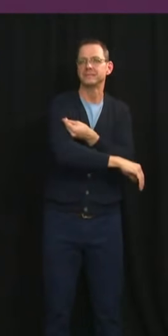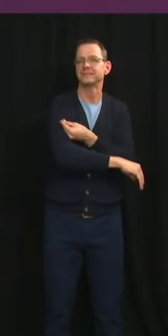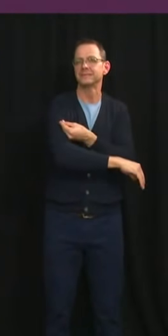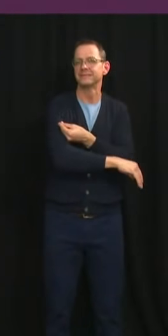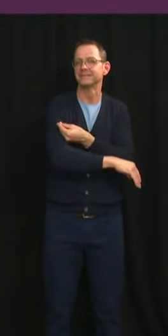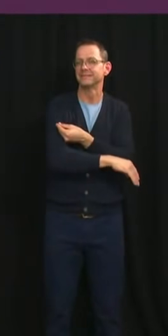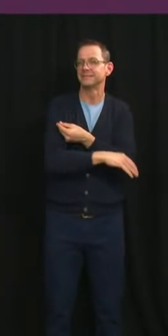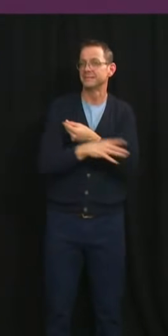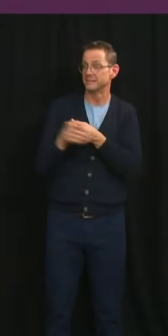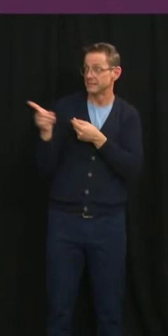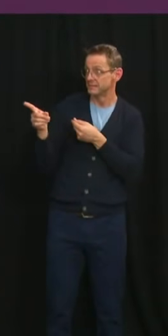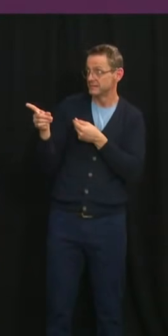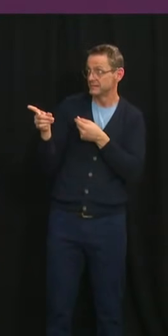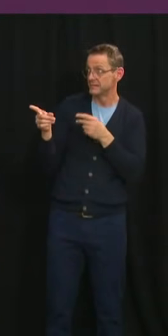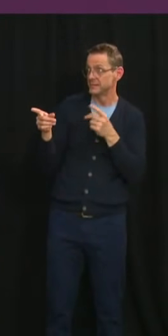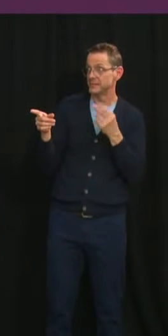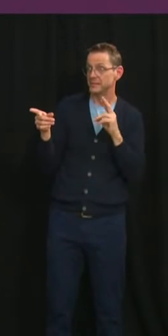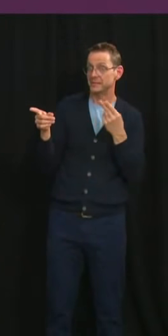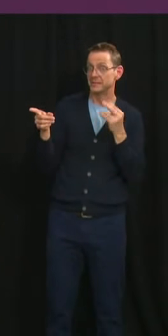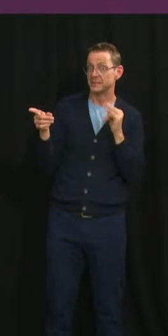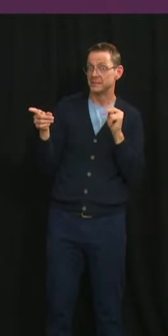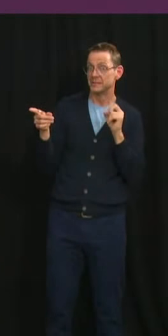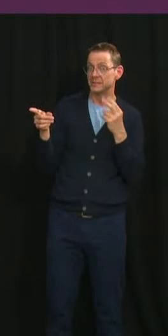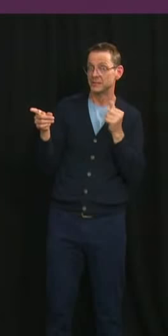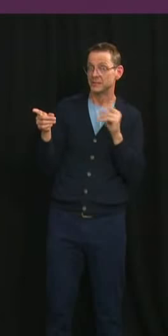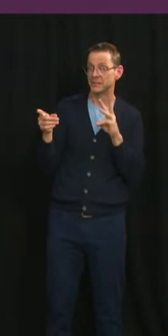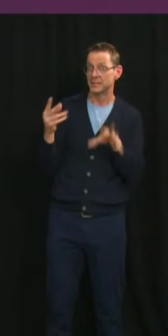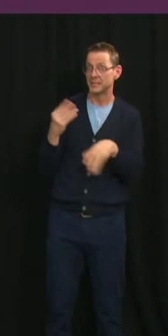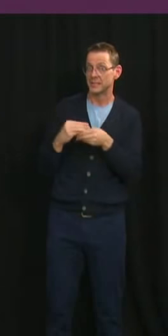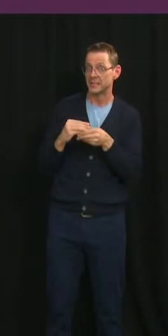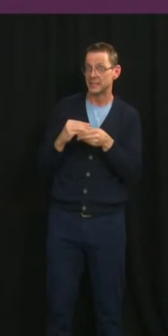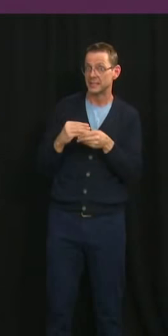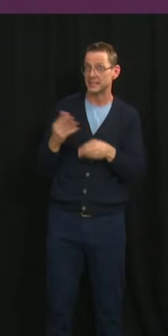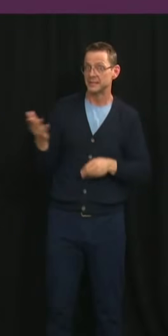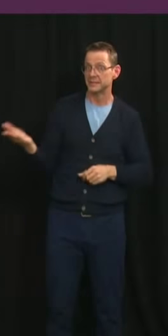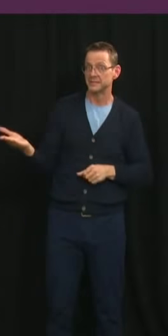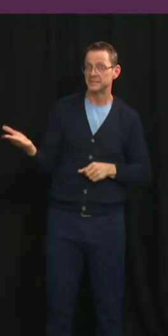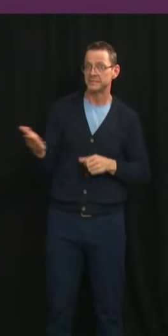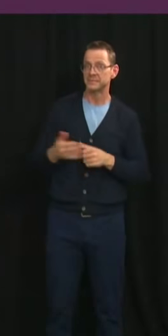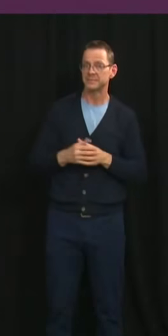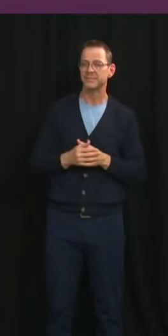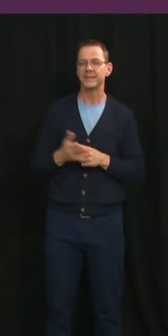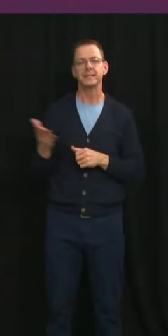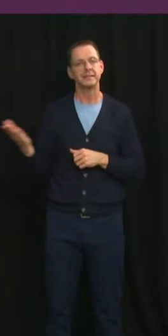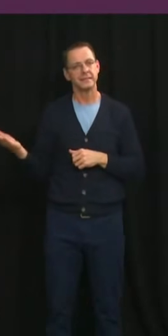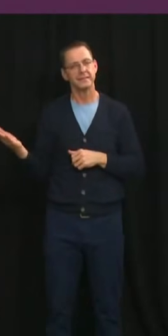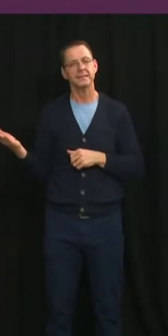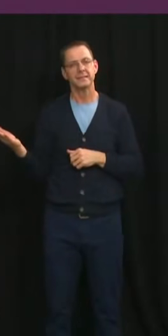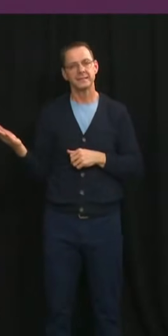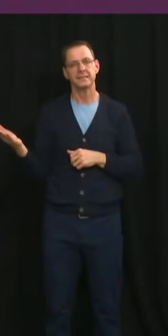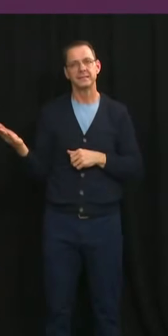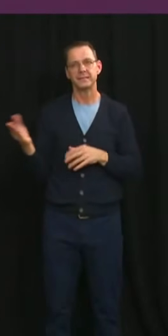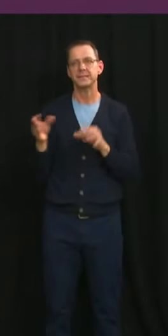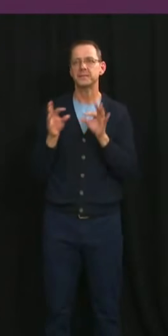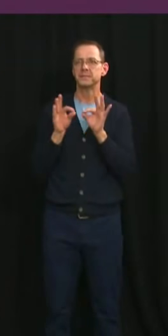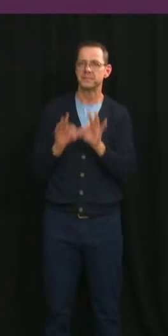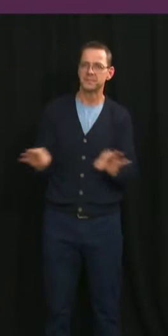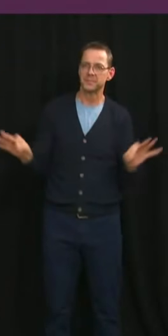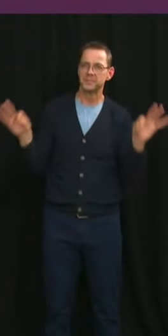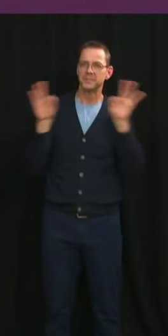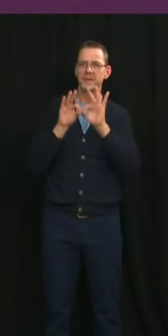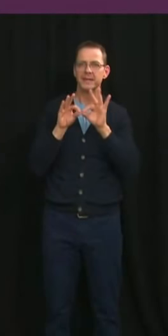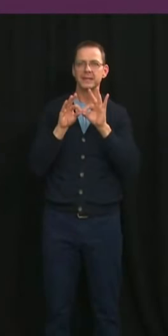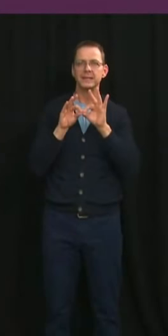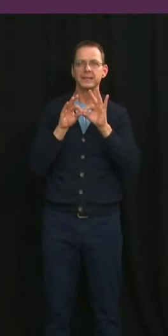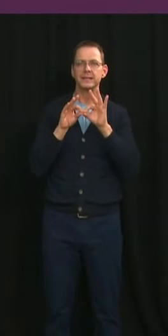only thing I'd add is that we know that it's really important for people to hear not just from official sources in